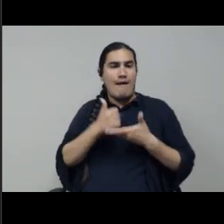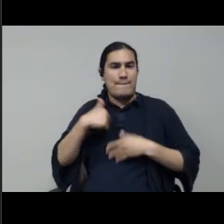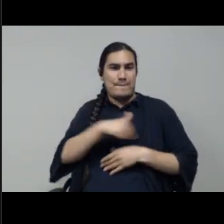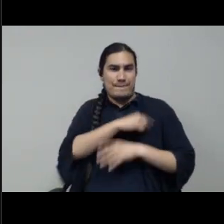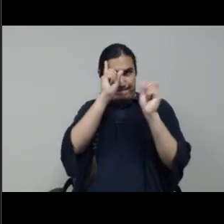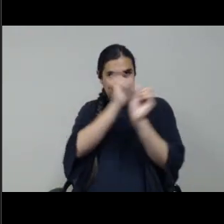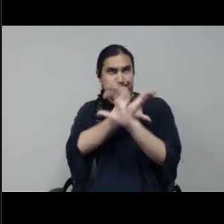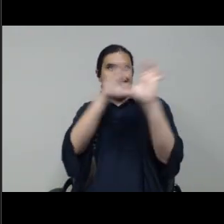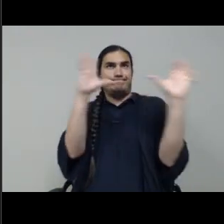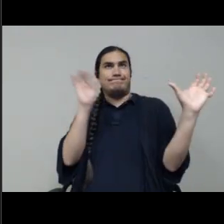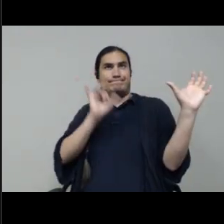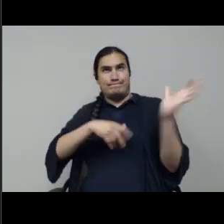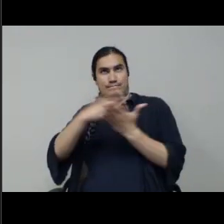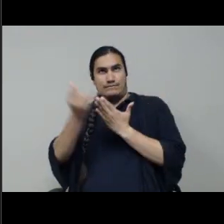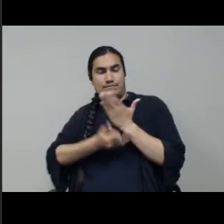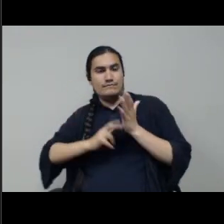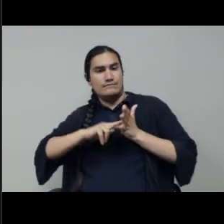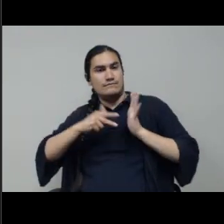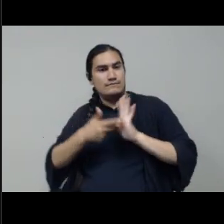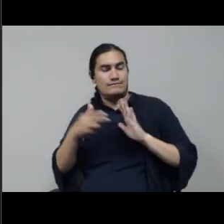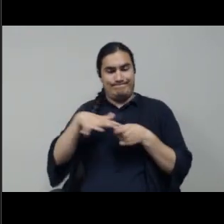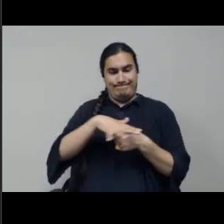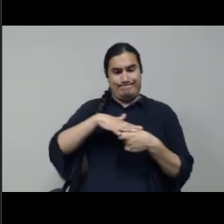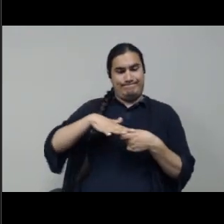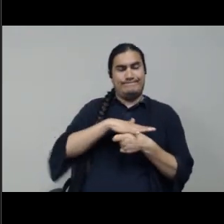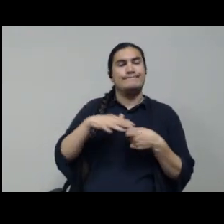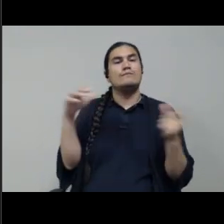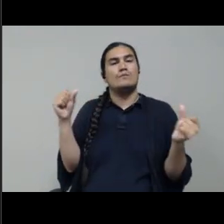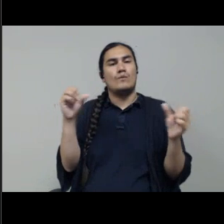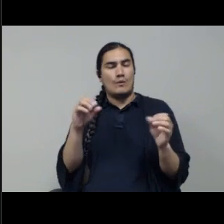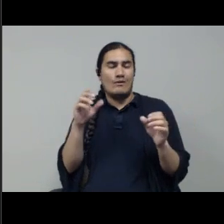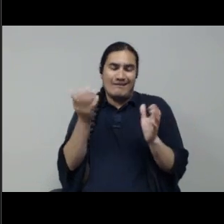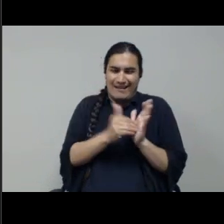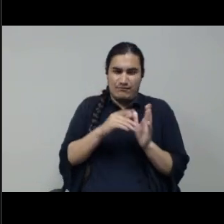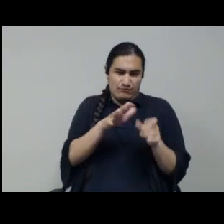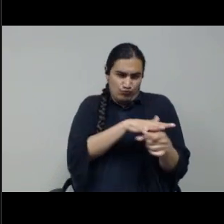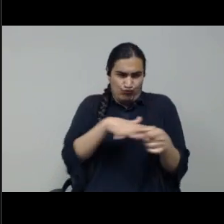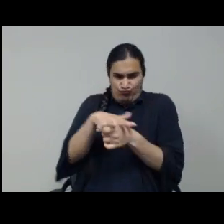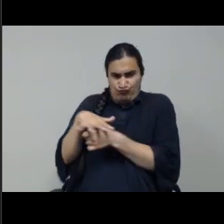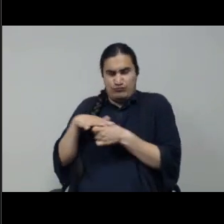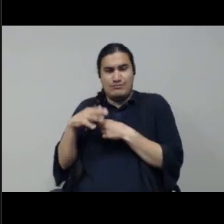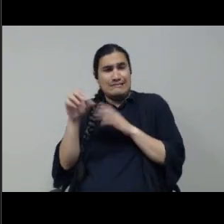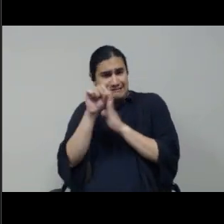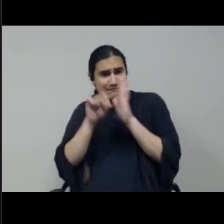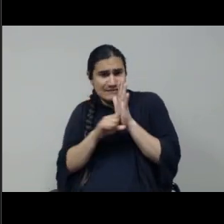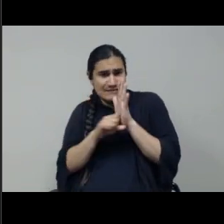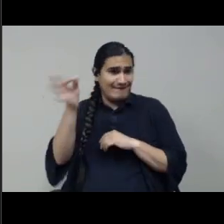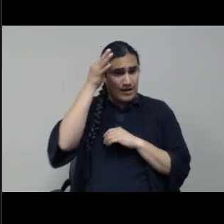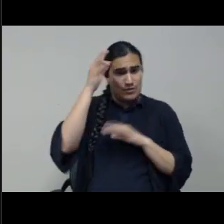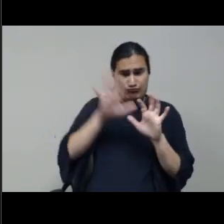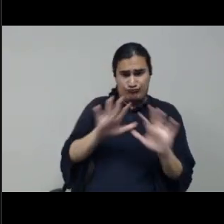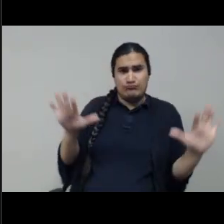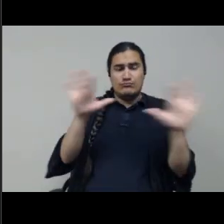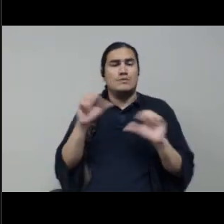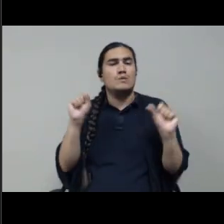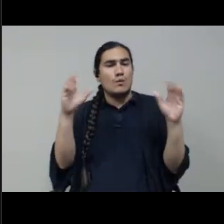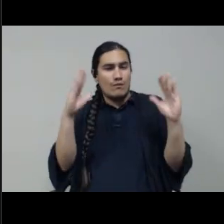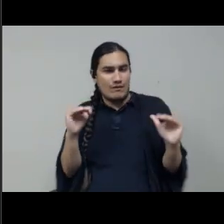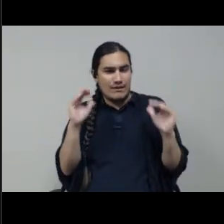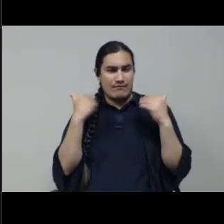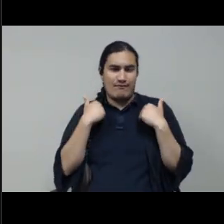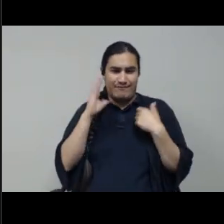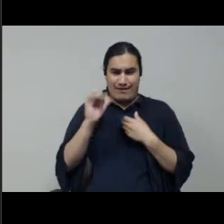what that project means as a region. And really this is, regional, local, and state and federal. So we'll hopefully get that